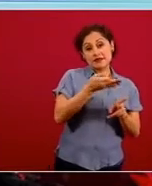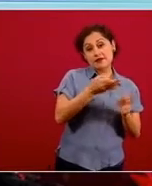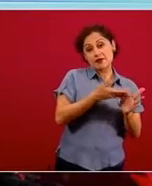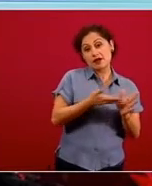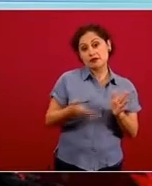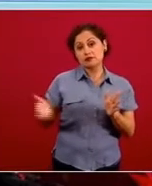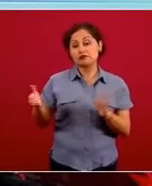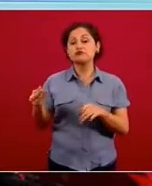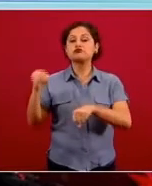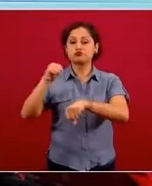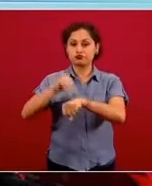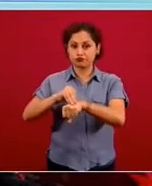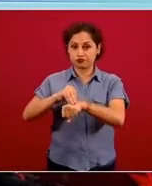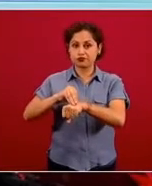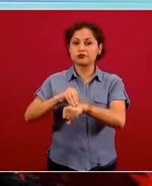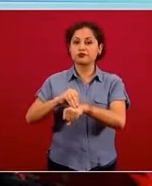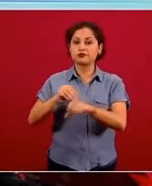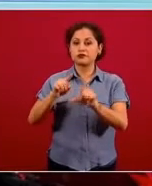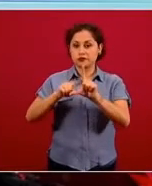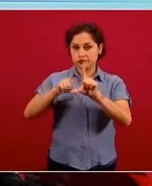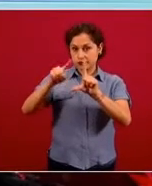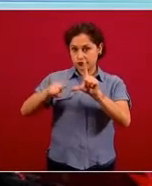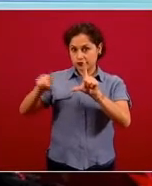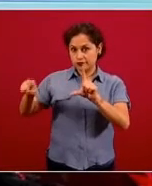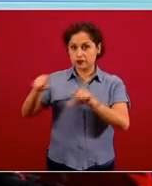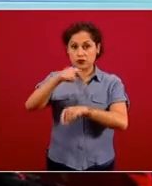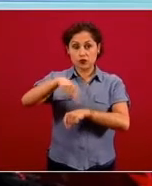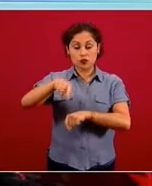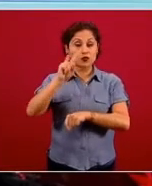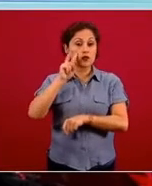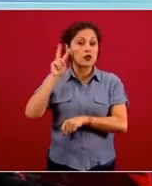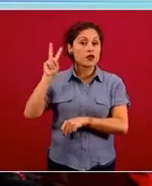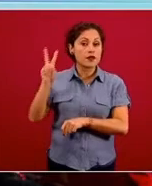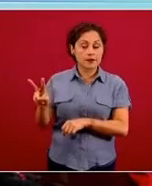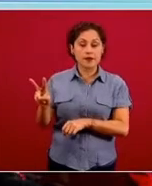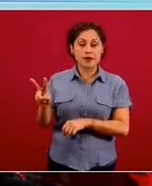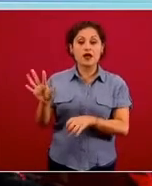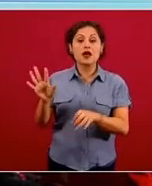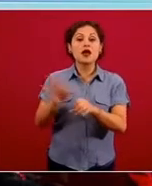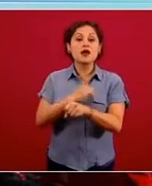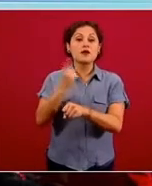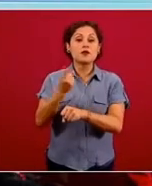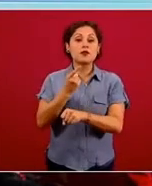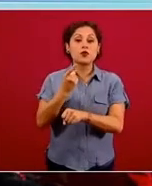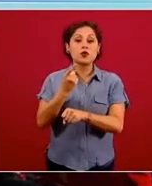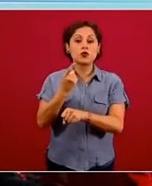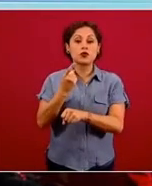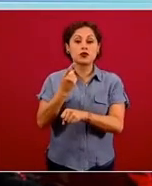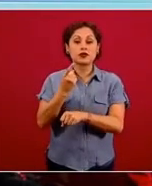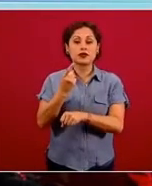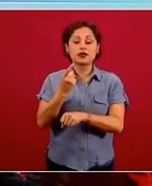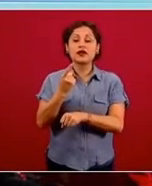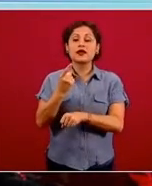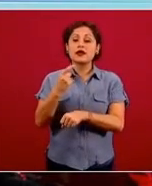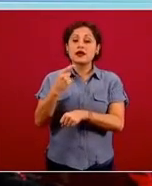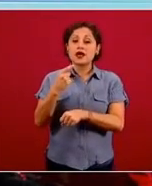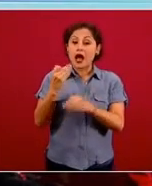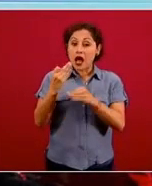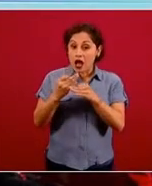rate since we started reporting it, and we will continue to report it because at the very